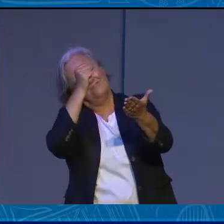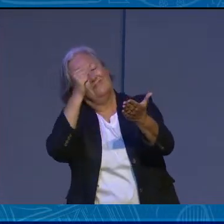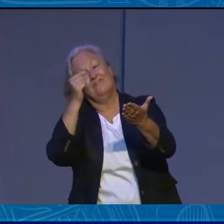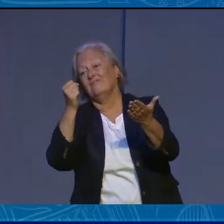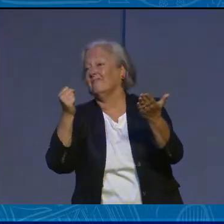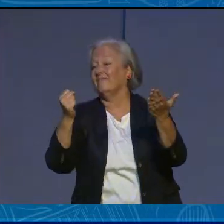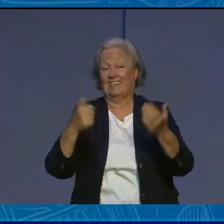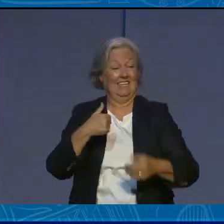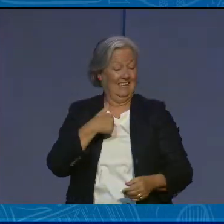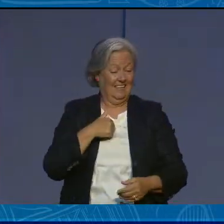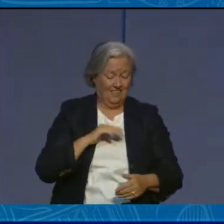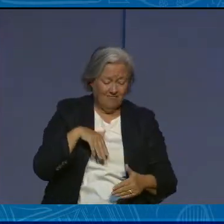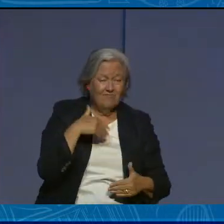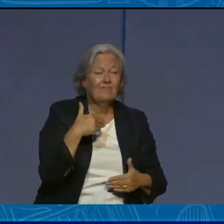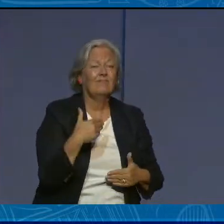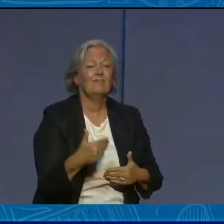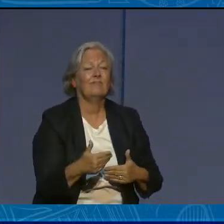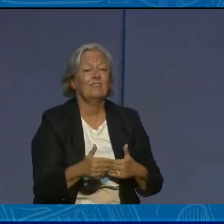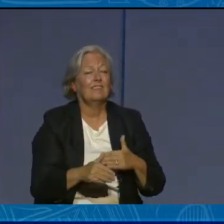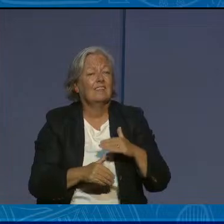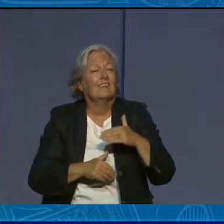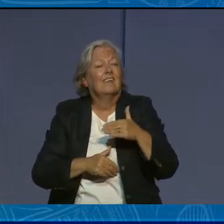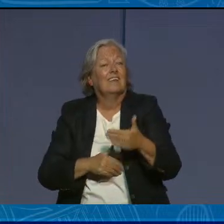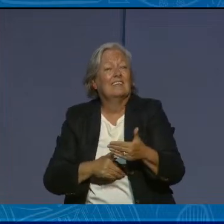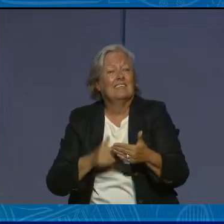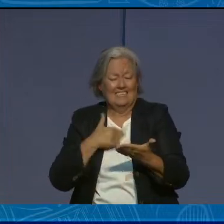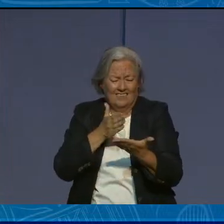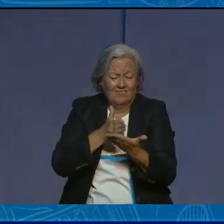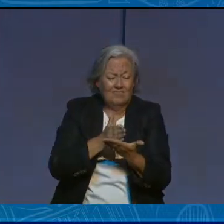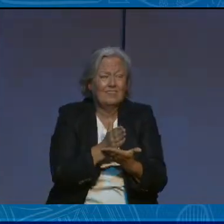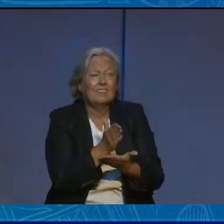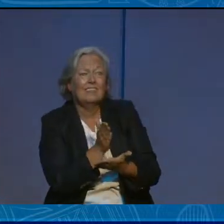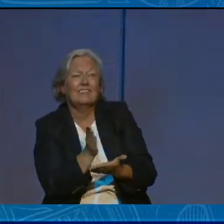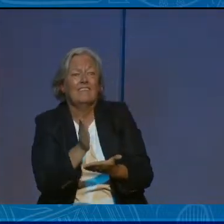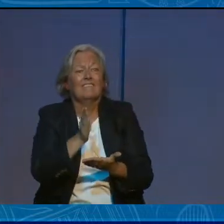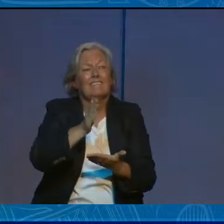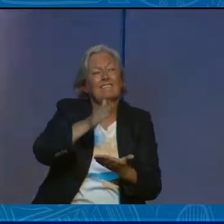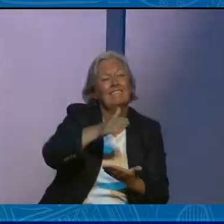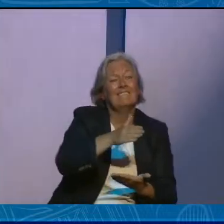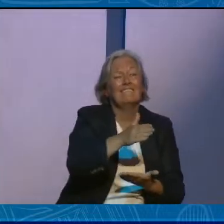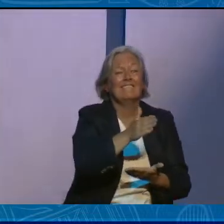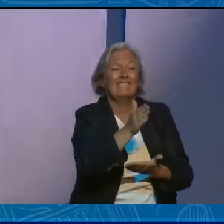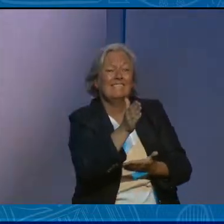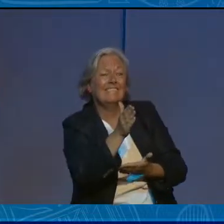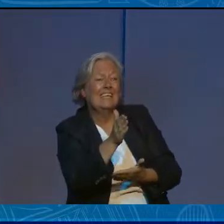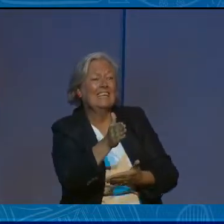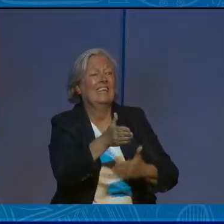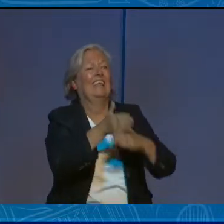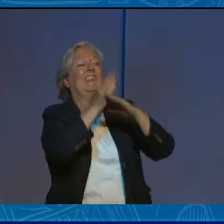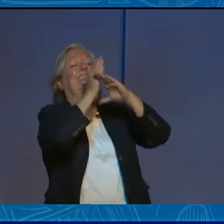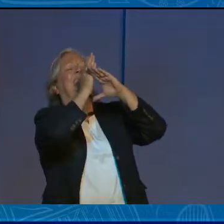With every step you climb another mountain, every breath is harder to